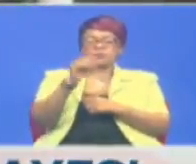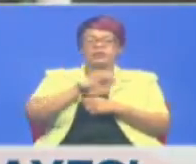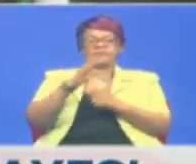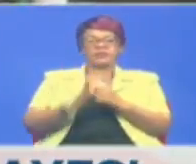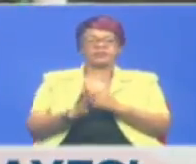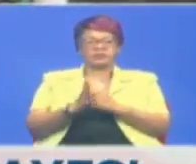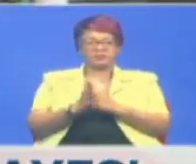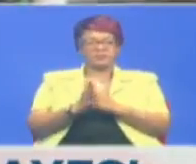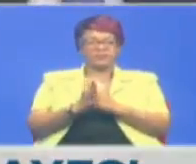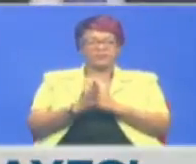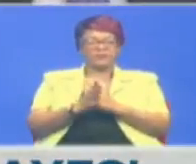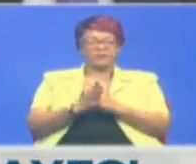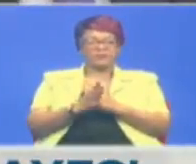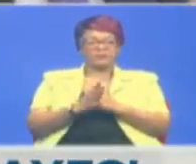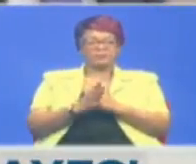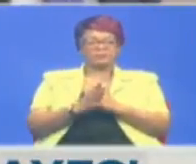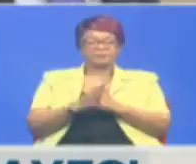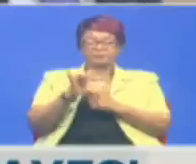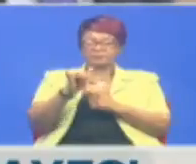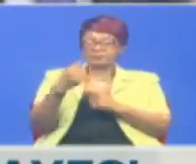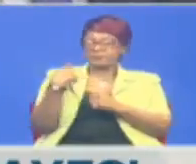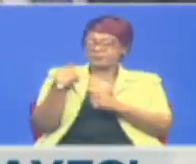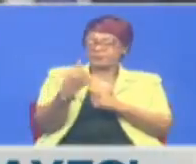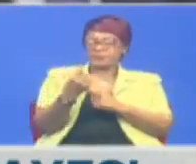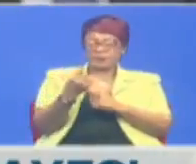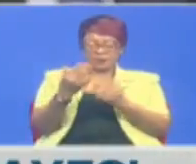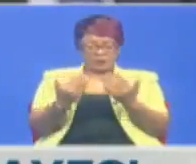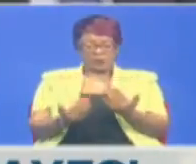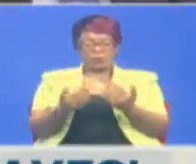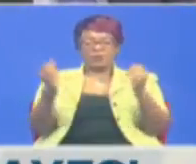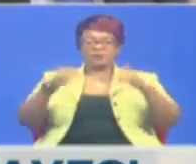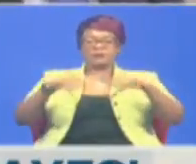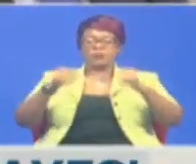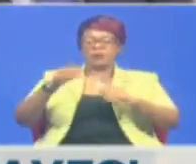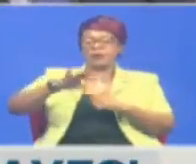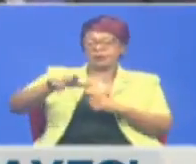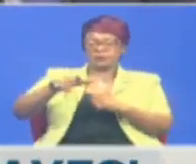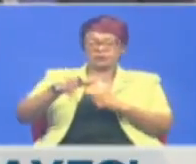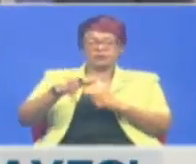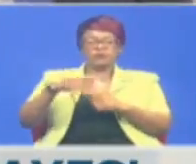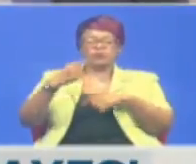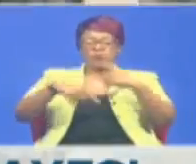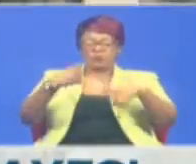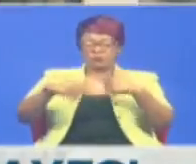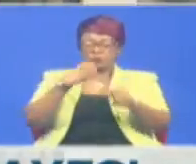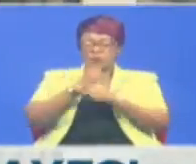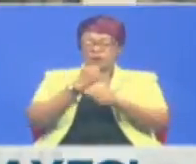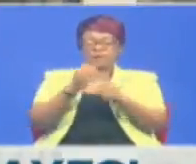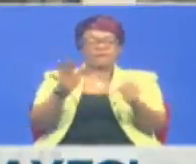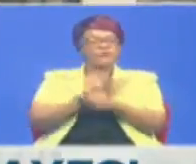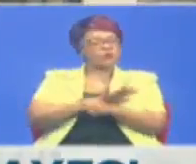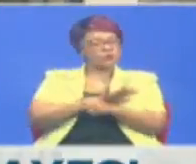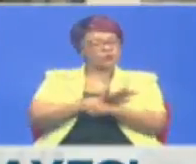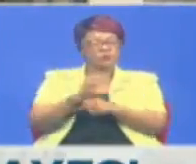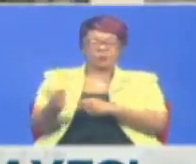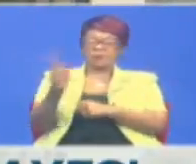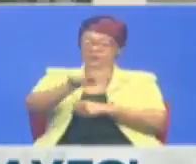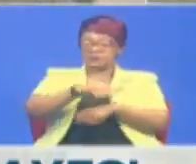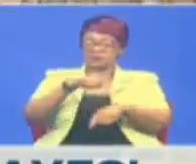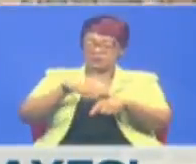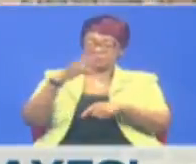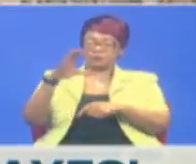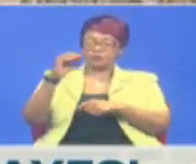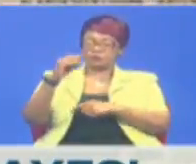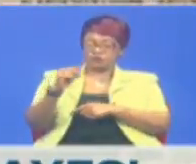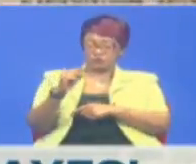Shame unto these governors. This latest move will now enable counties to resume full operations a day after the Council of